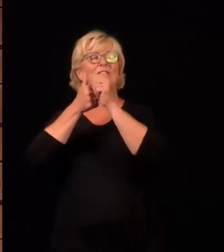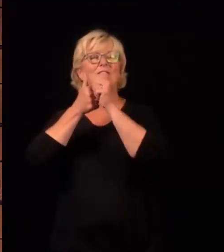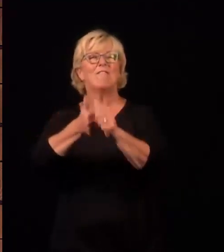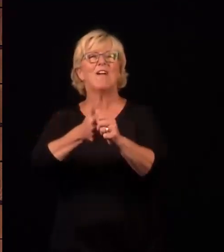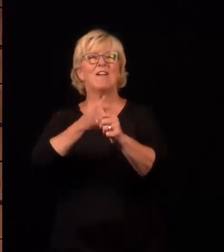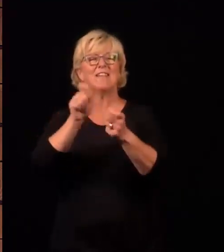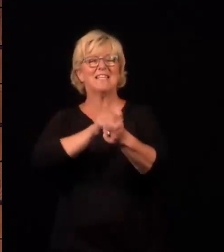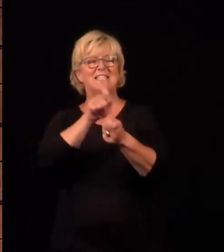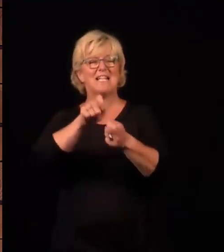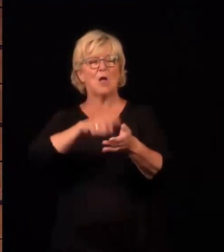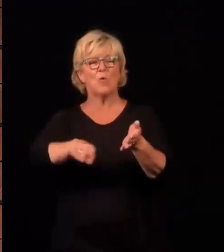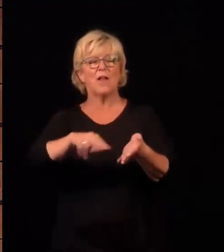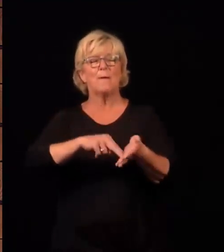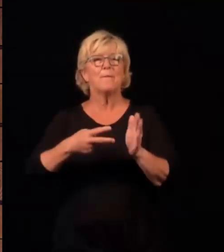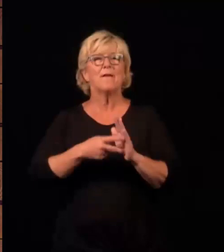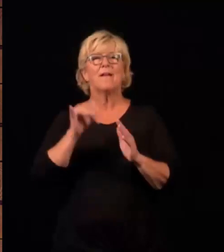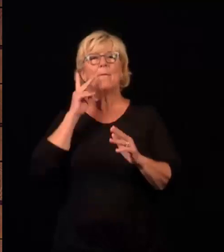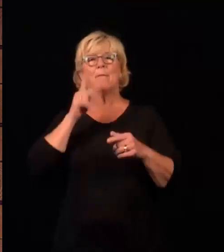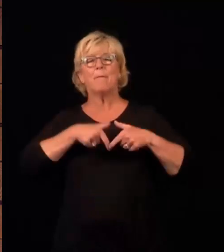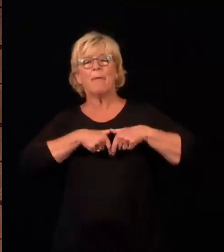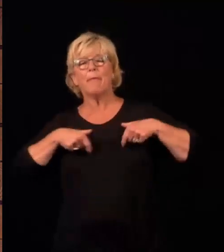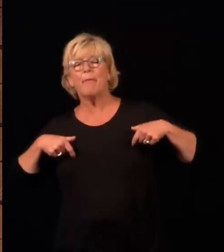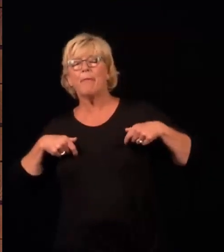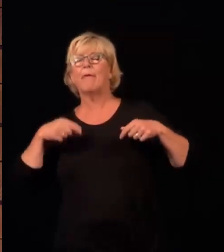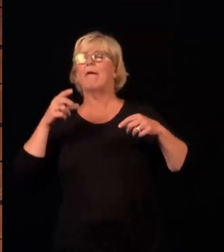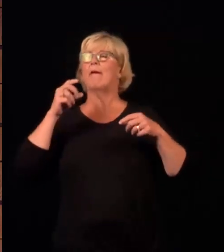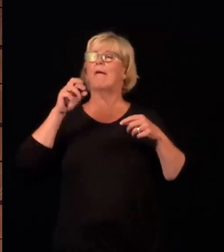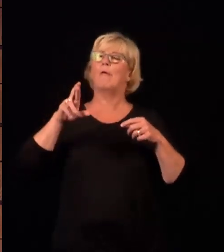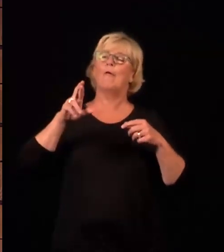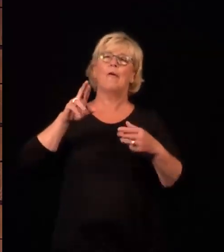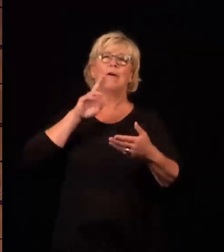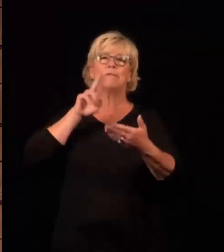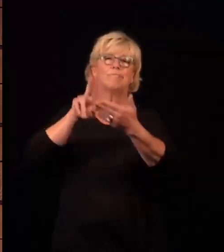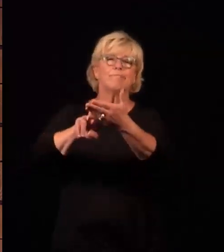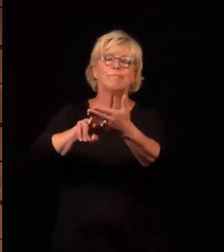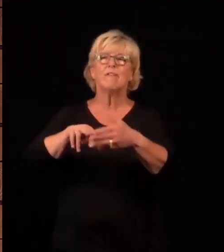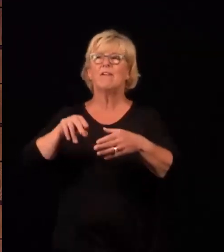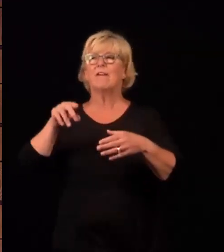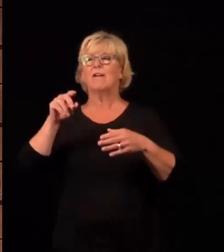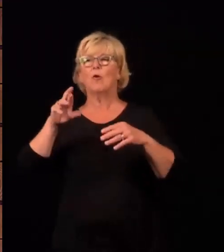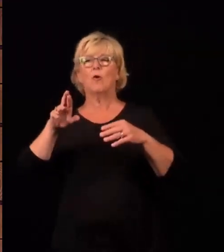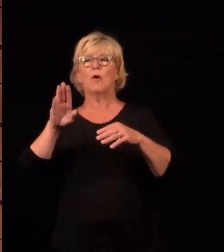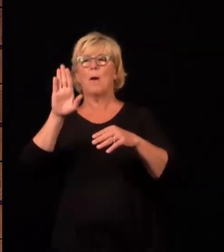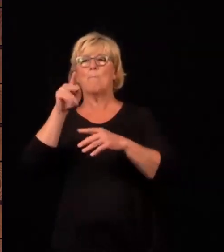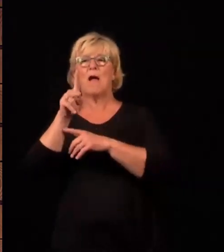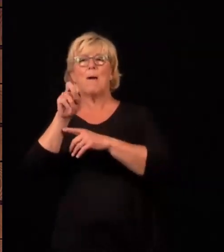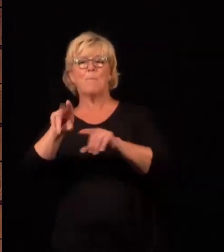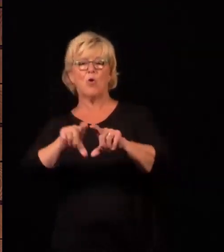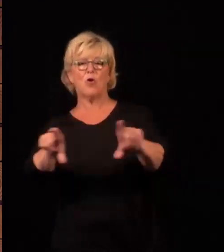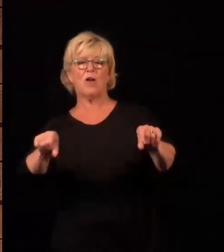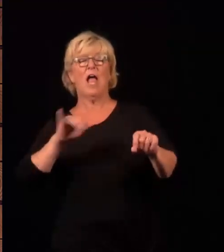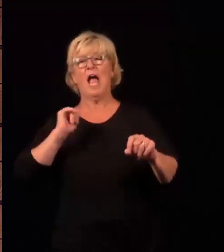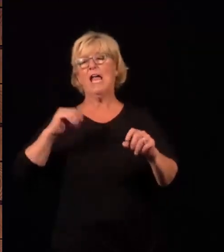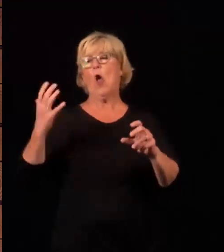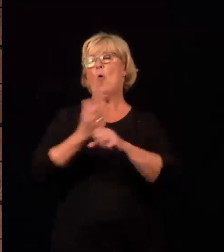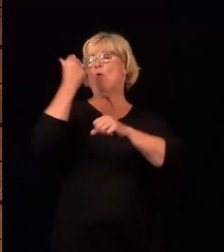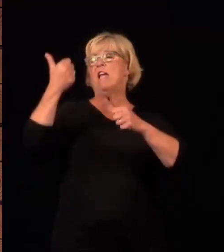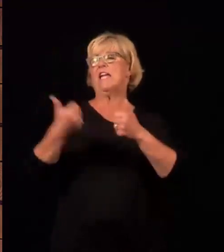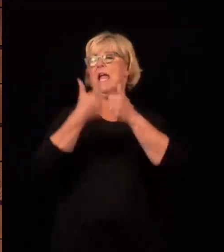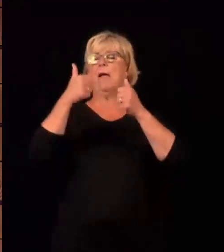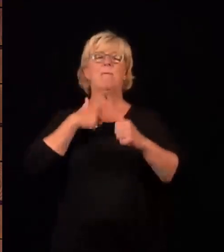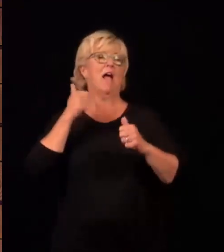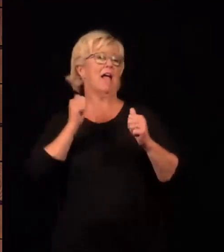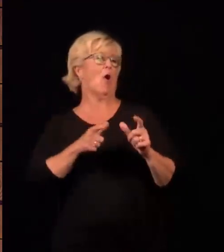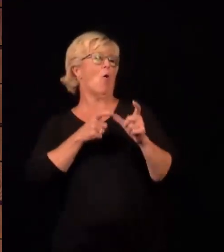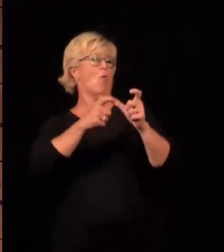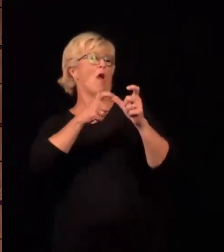bumper stickers and sports athletic circles as if he's talking about personal achievement. I can win the game. I can run